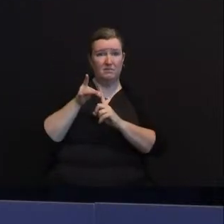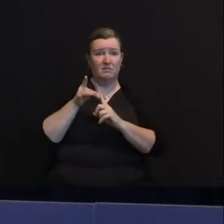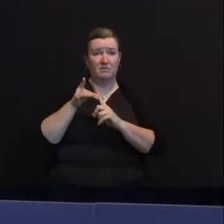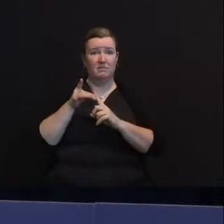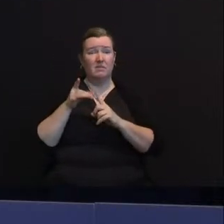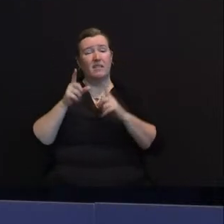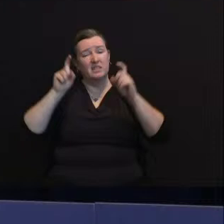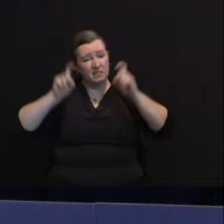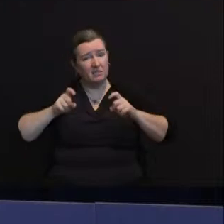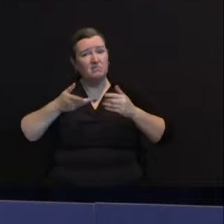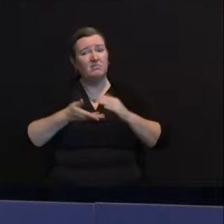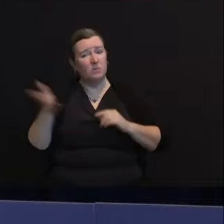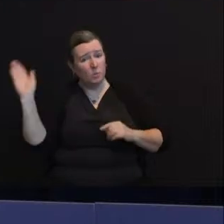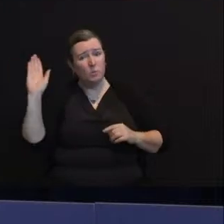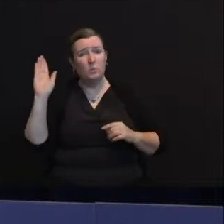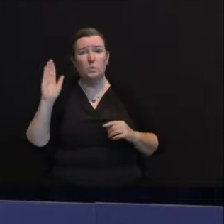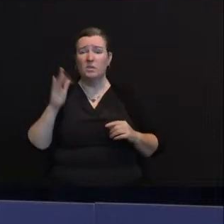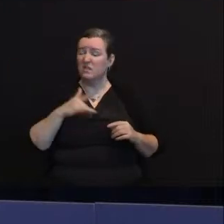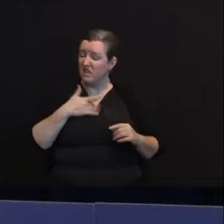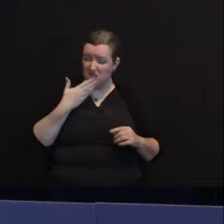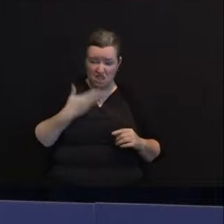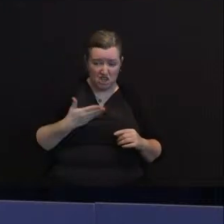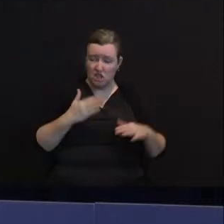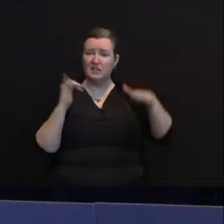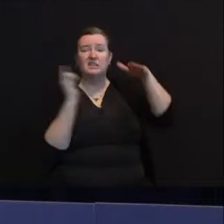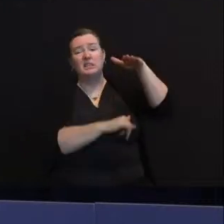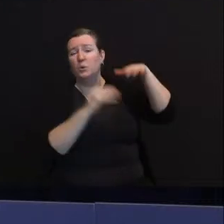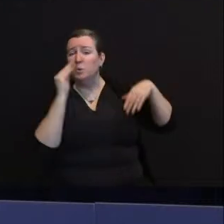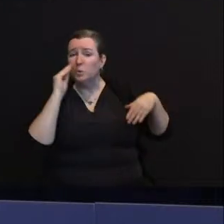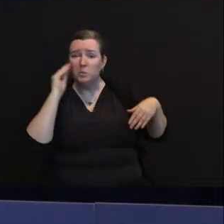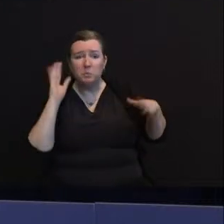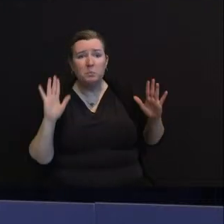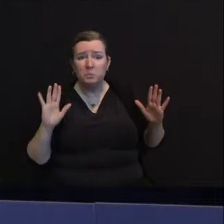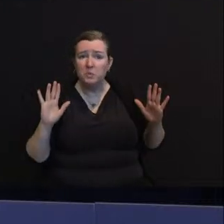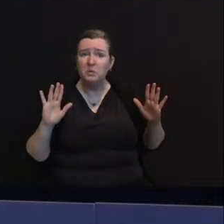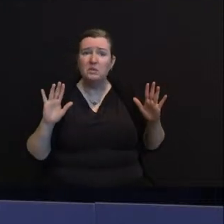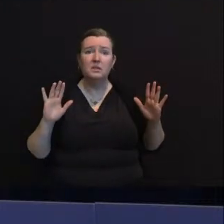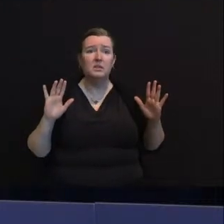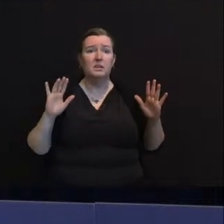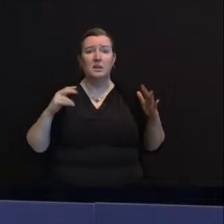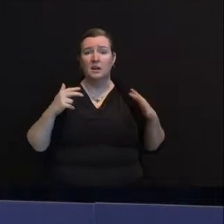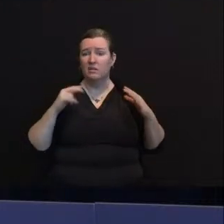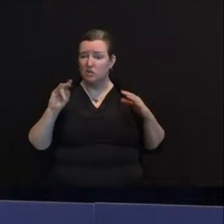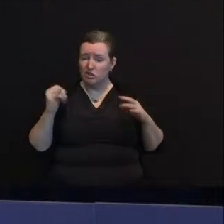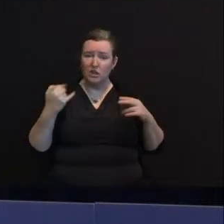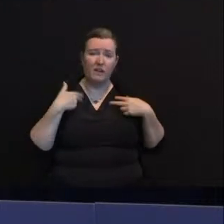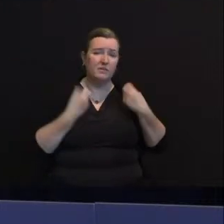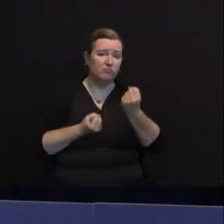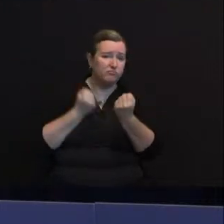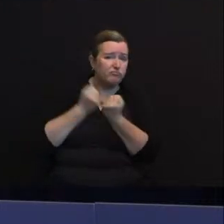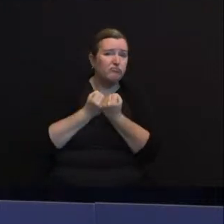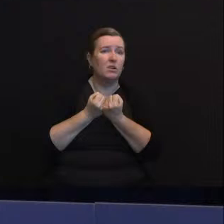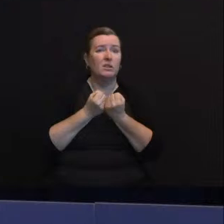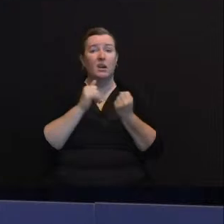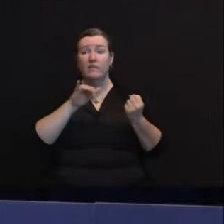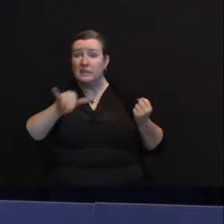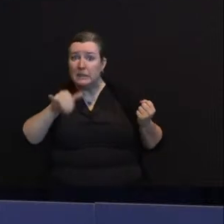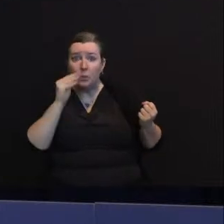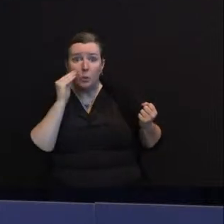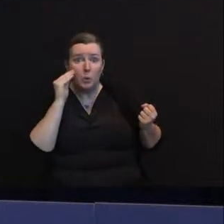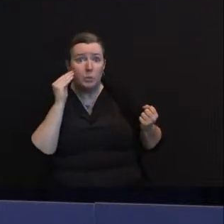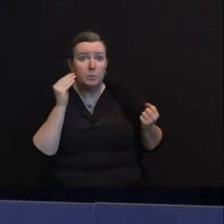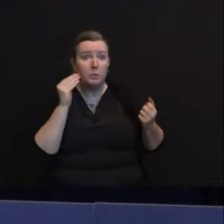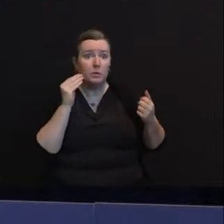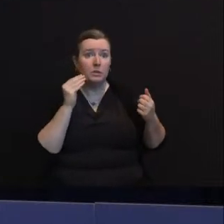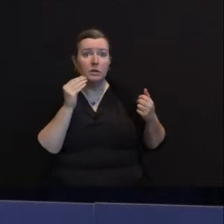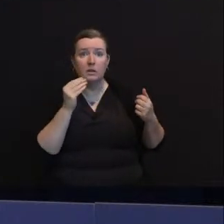well, stay home. As I mentioned, the state has resources to make this process easier for you. And